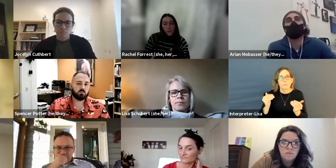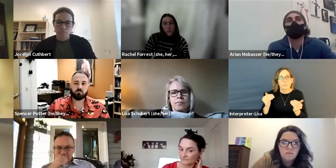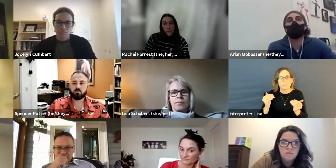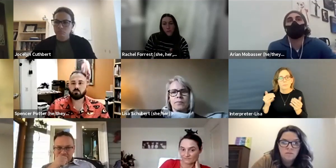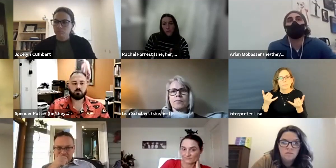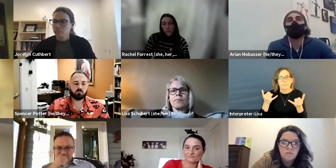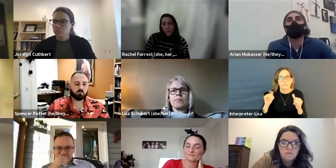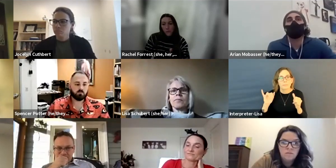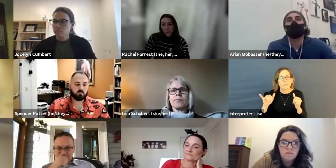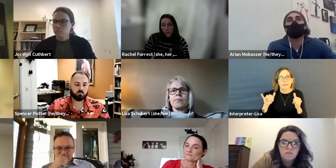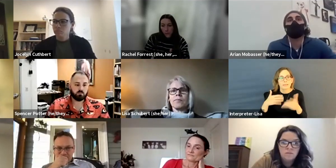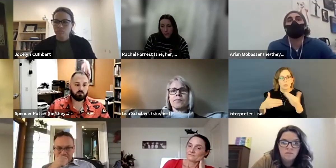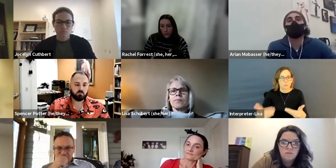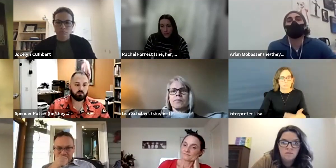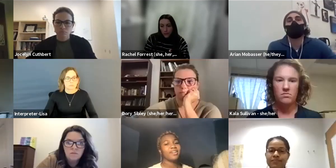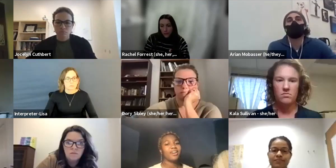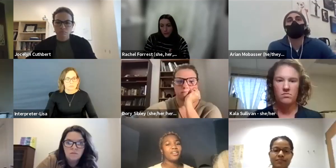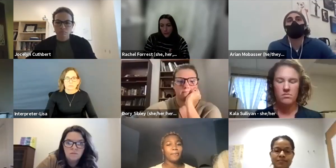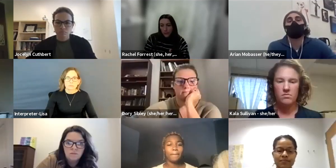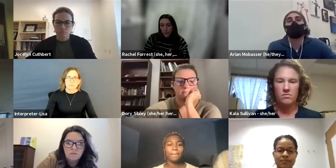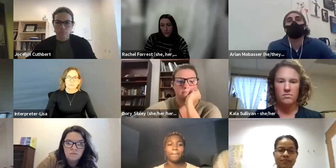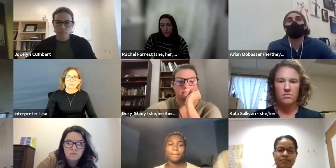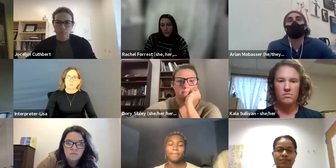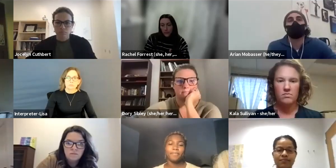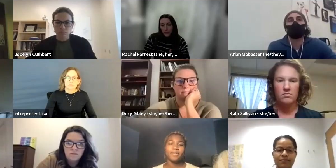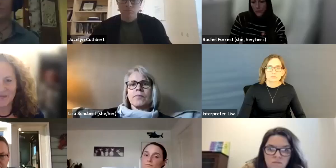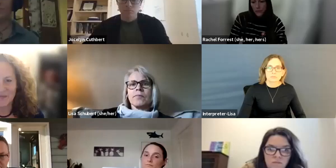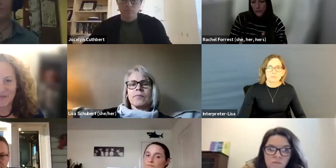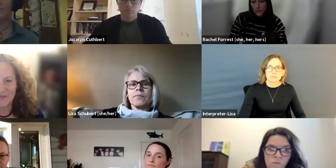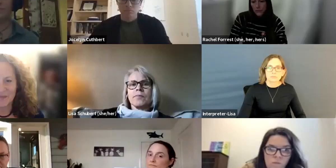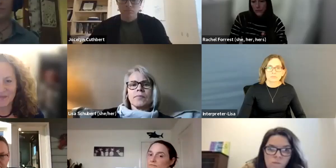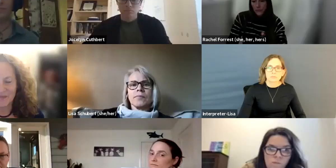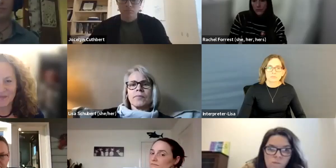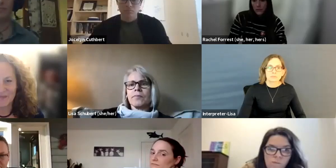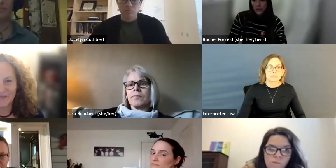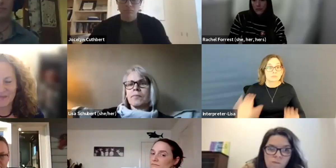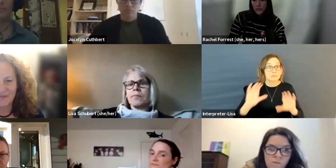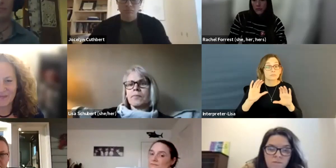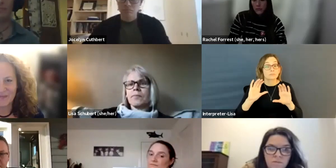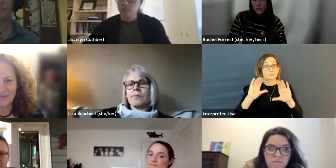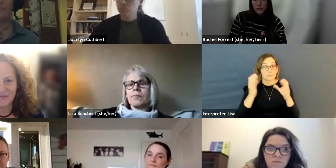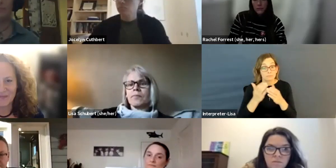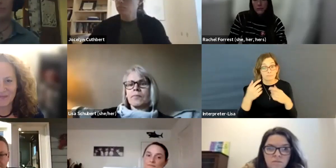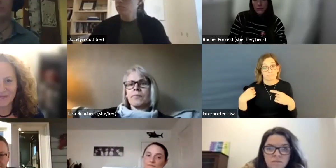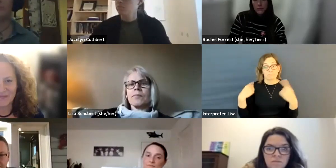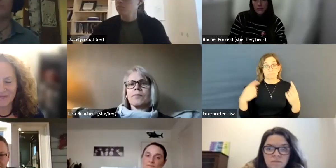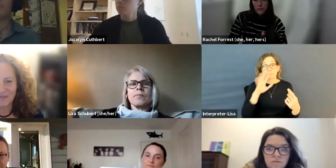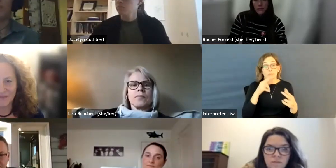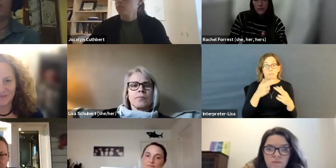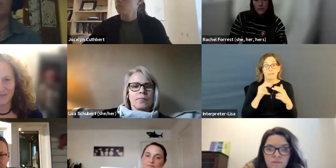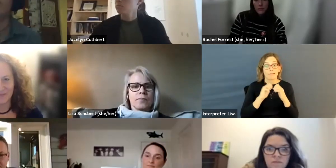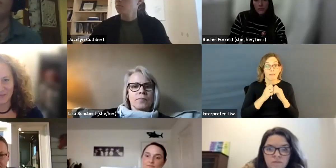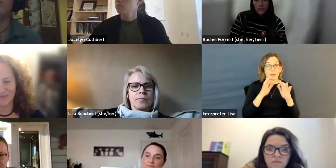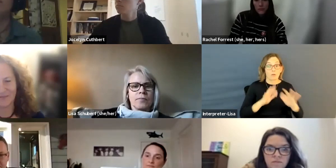play it out. All right, Manika. Class, we've been talking about how it's important to think